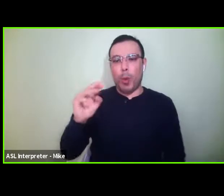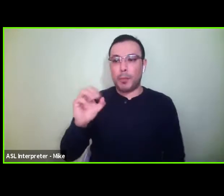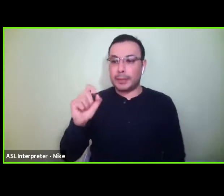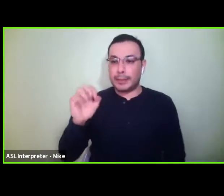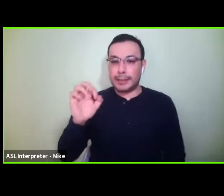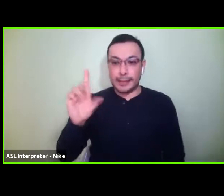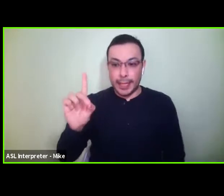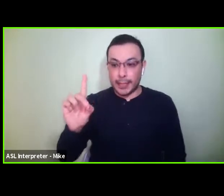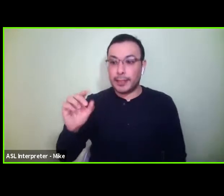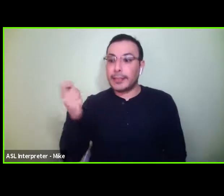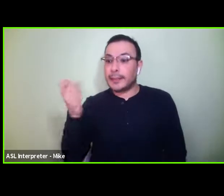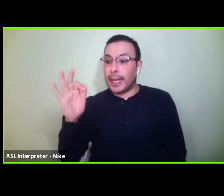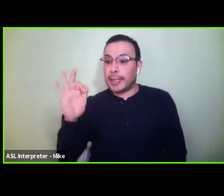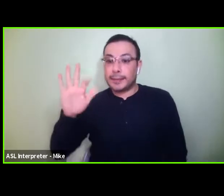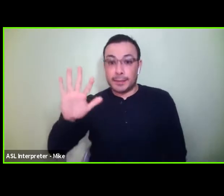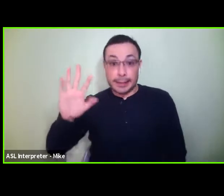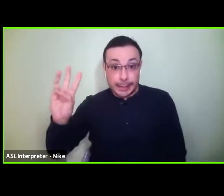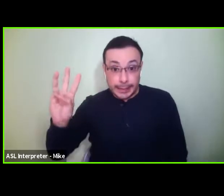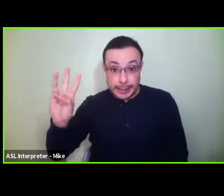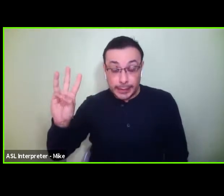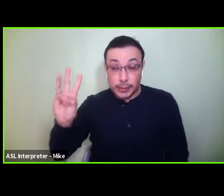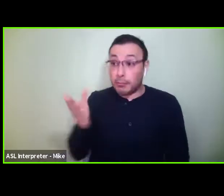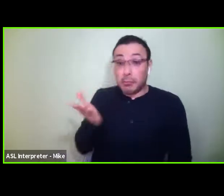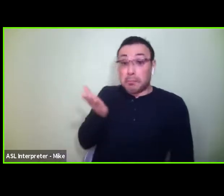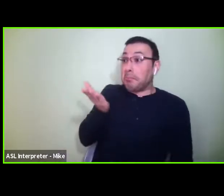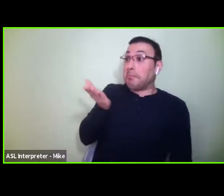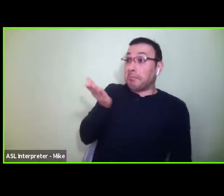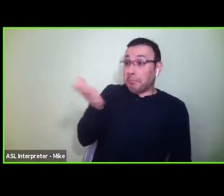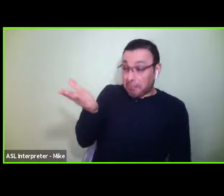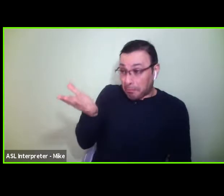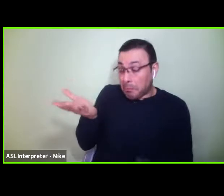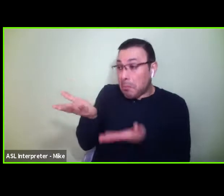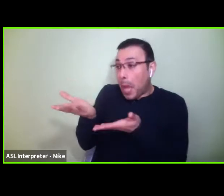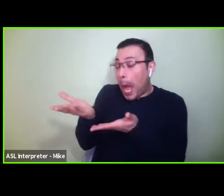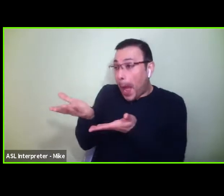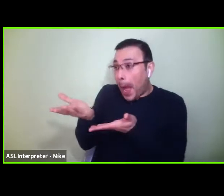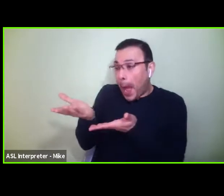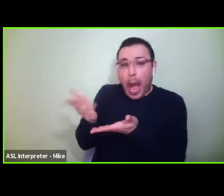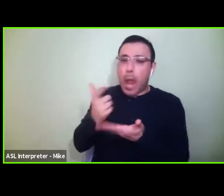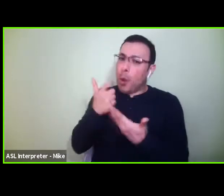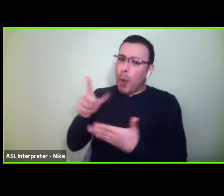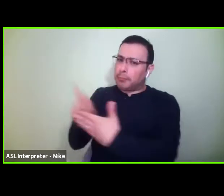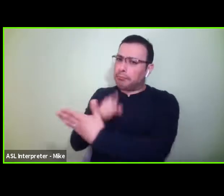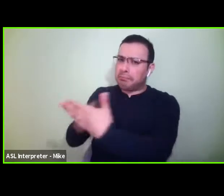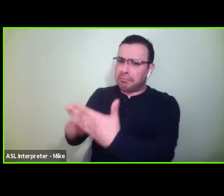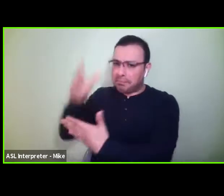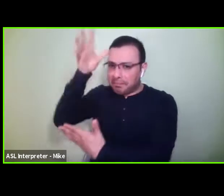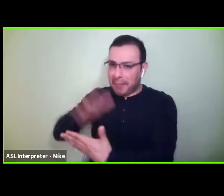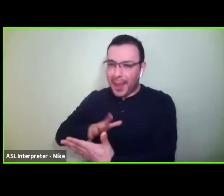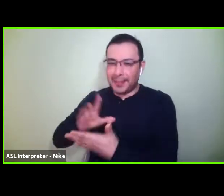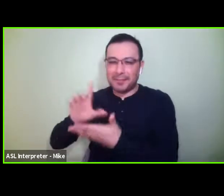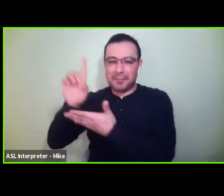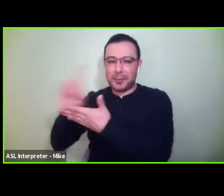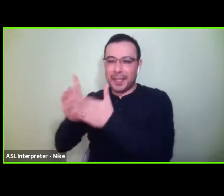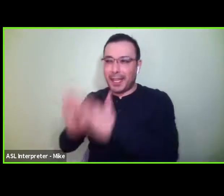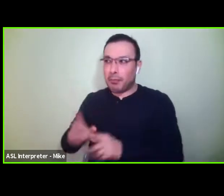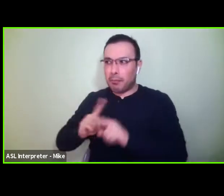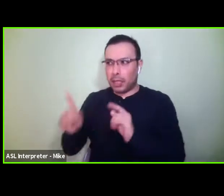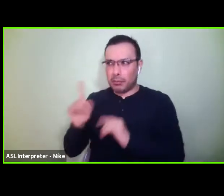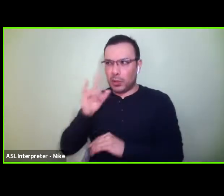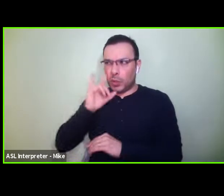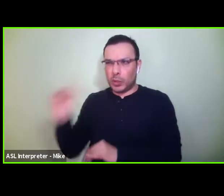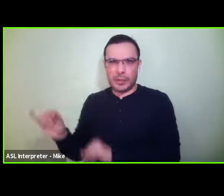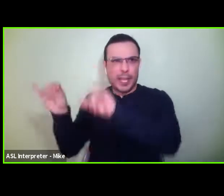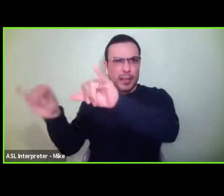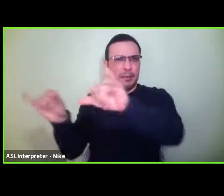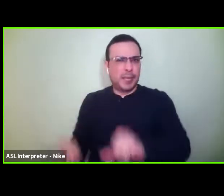to insult it or him, it looks like almost every other college campus in the Northeast. At a time when it was important to stress that